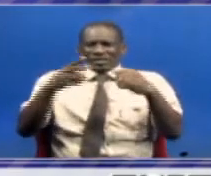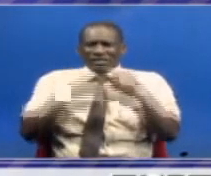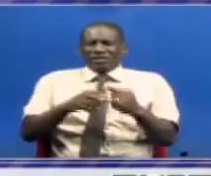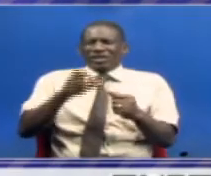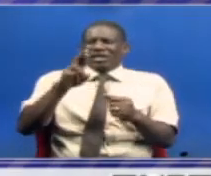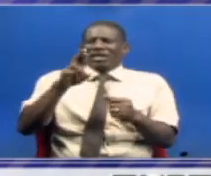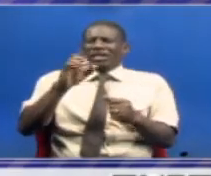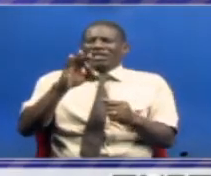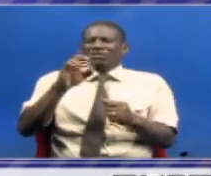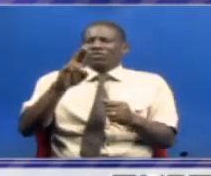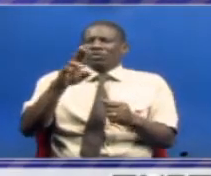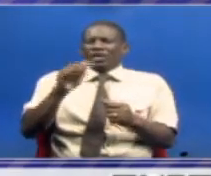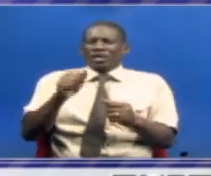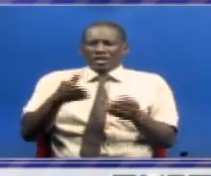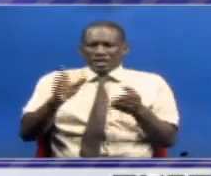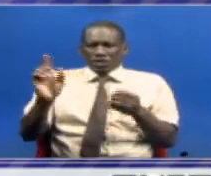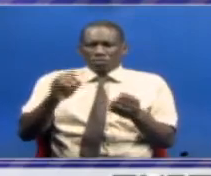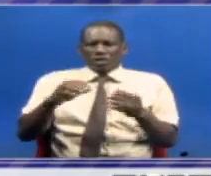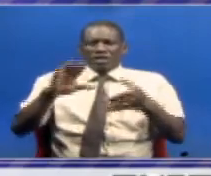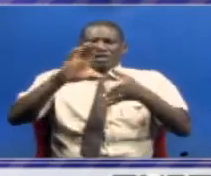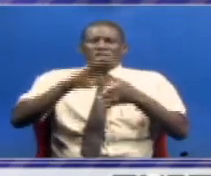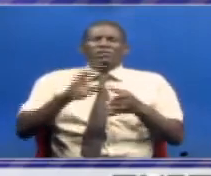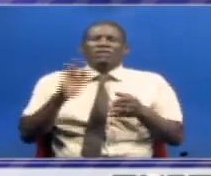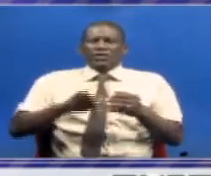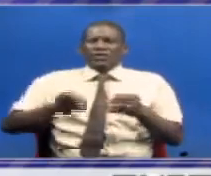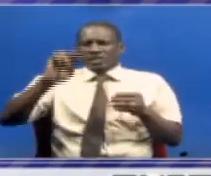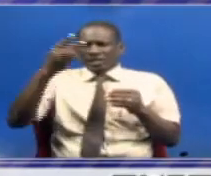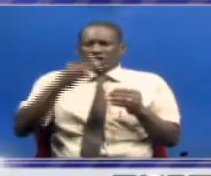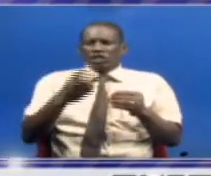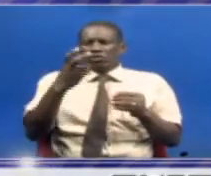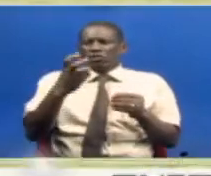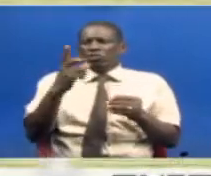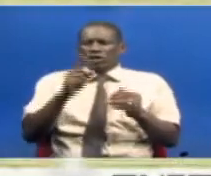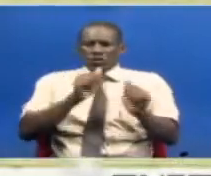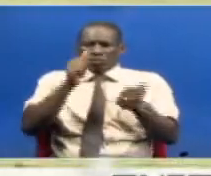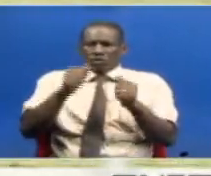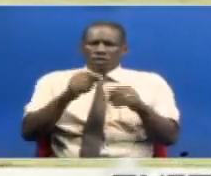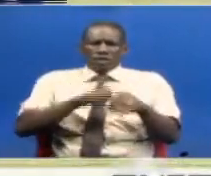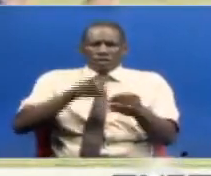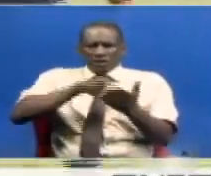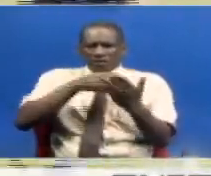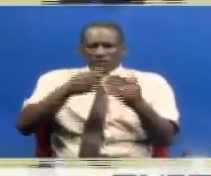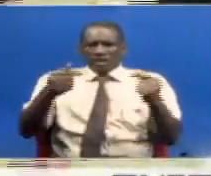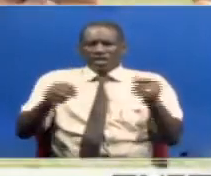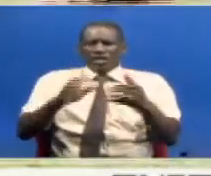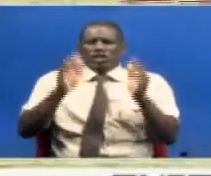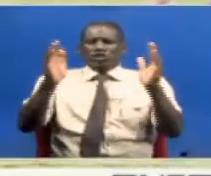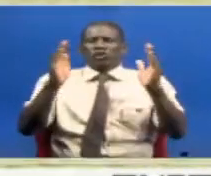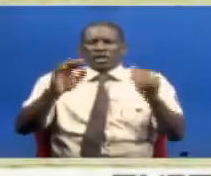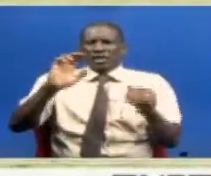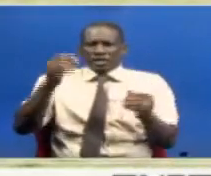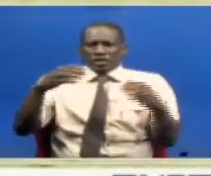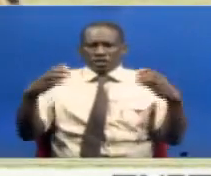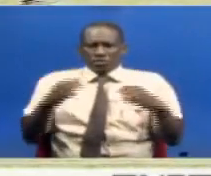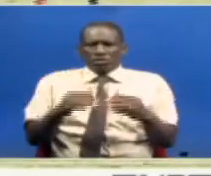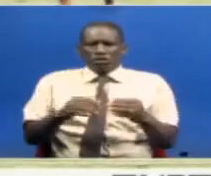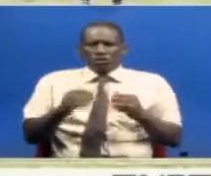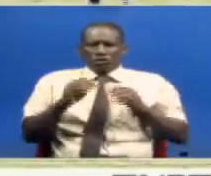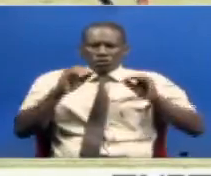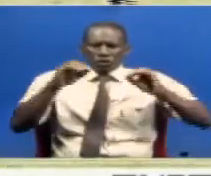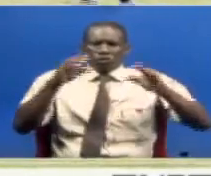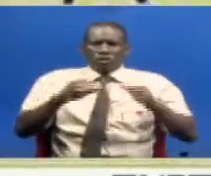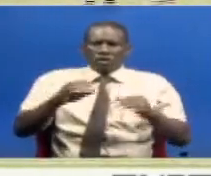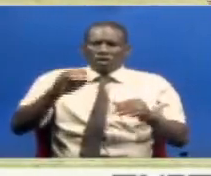in Nairobi. Germany finished second in the 2021 edition when they lost to Shujaa 12-5 in the final. According to head coach Clemens